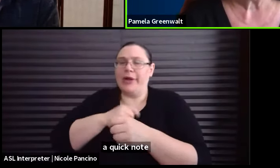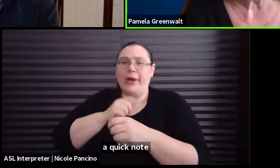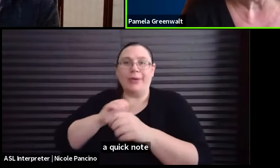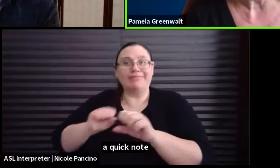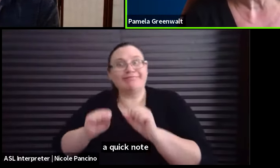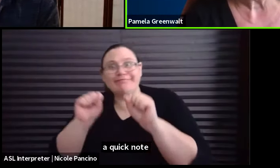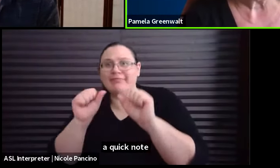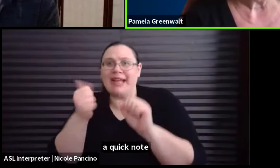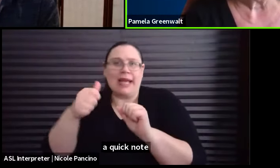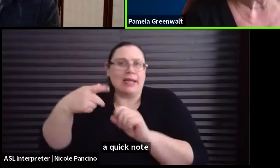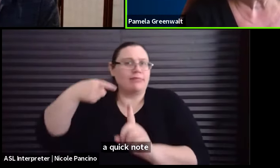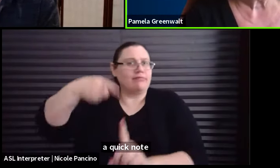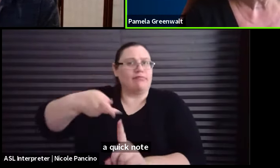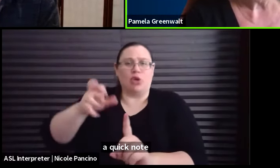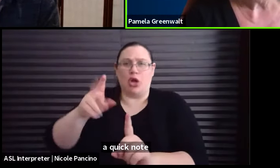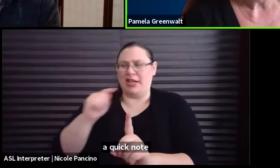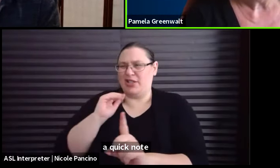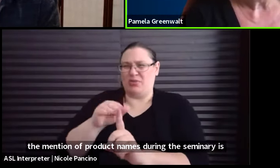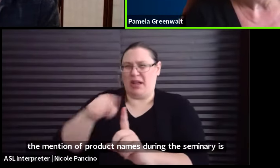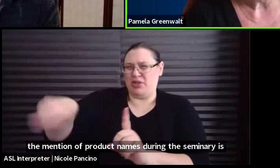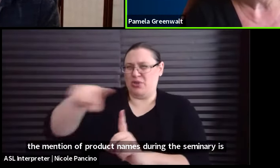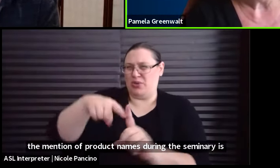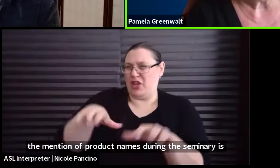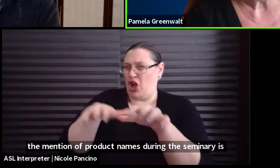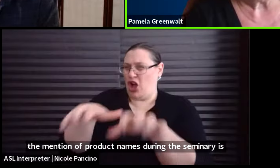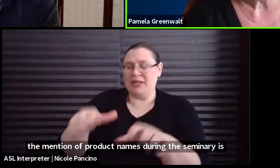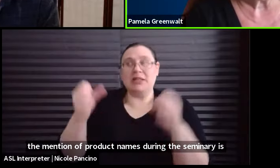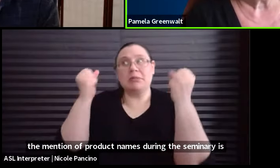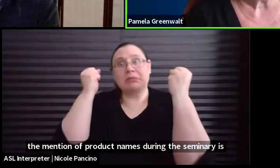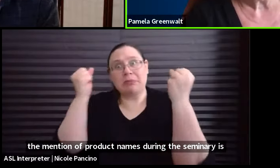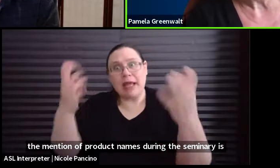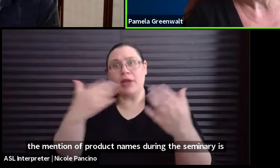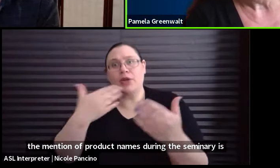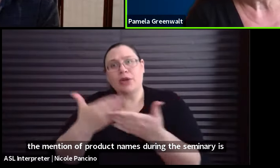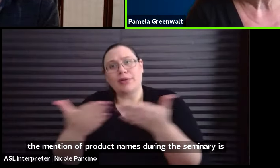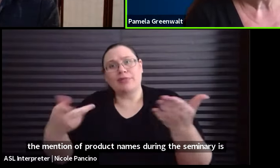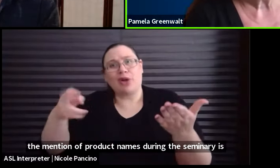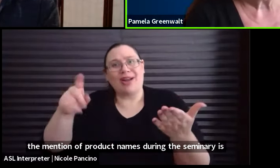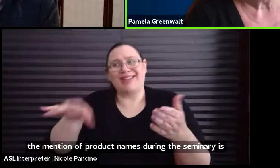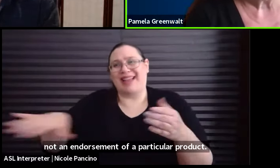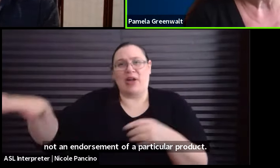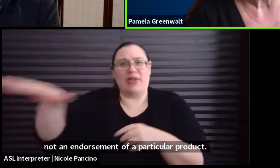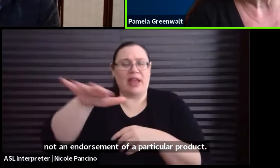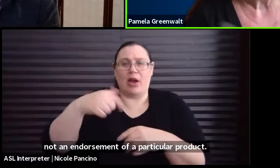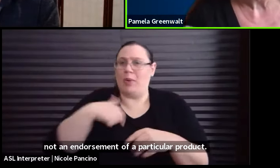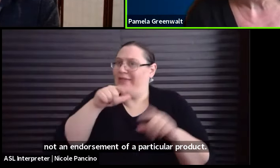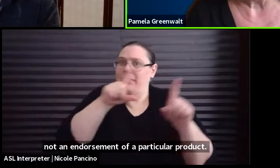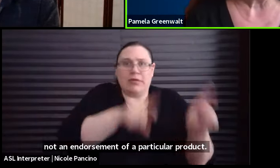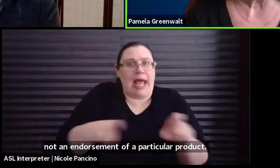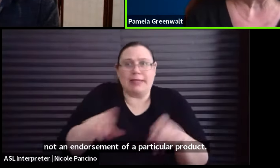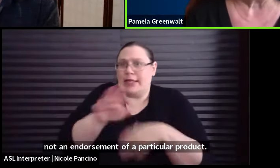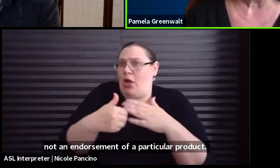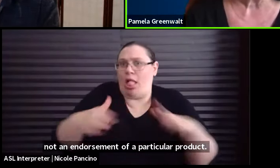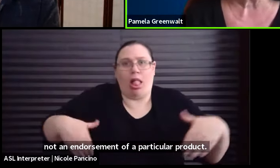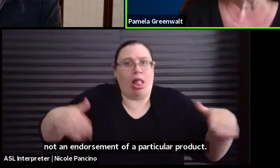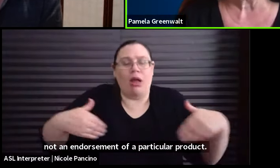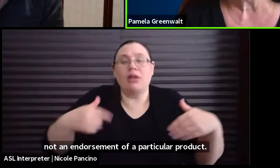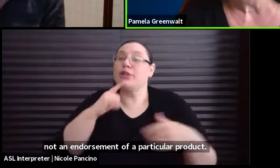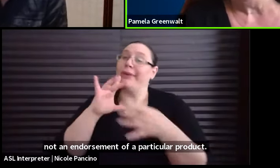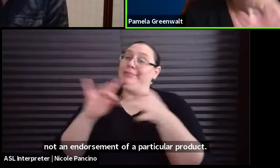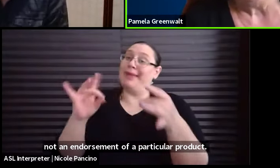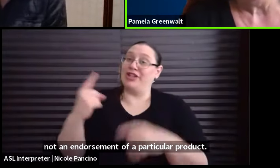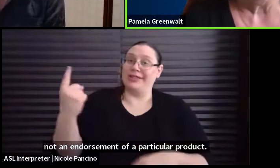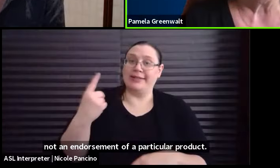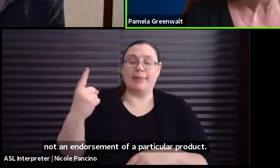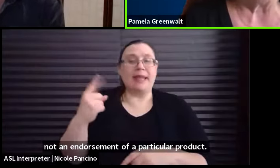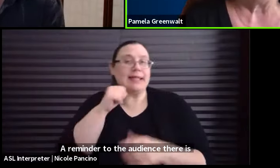product. Just a reminder to the audience that there are many, many good products out there, but we haven't tested all of them. So when we mention something, it's not in